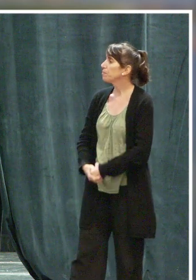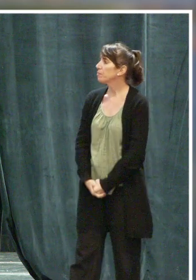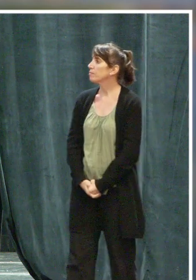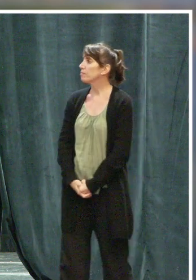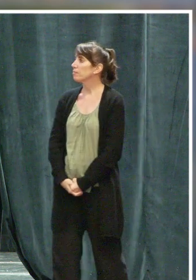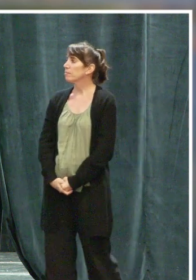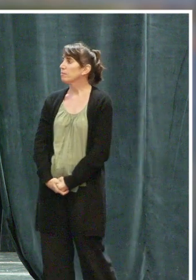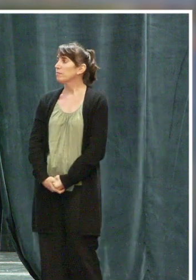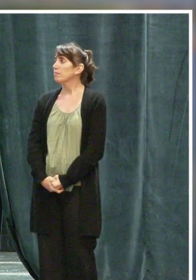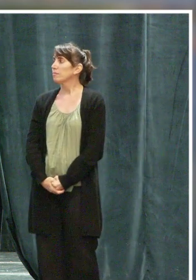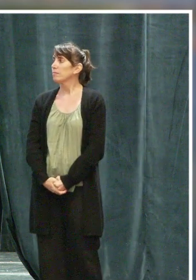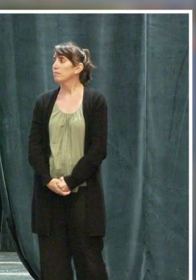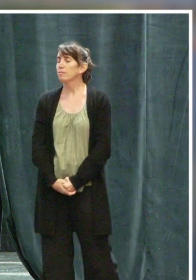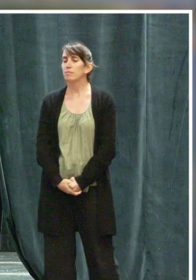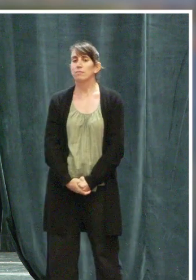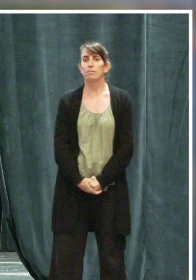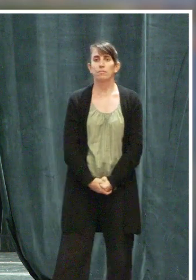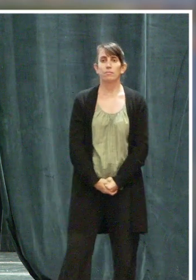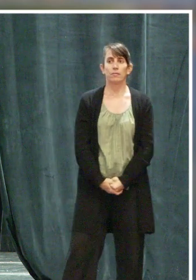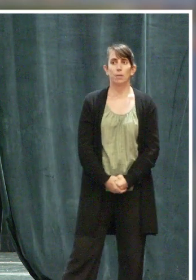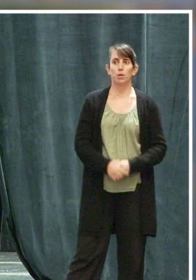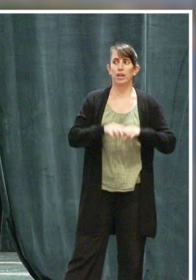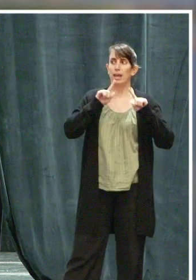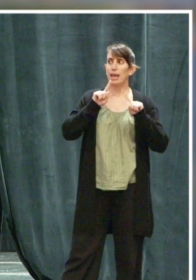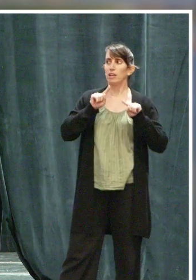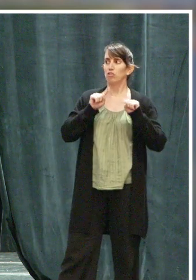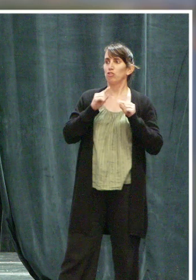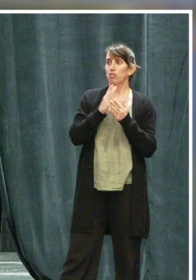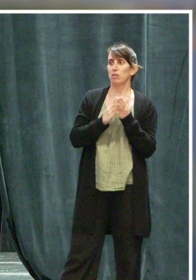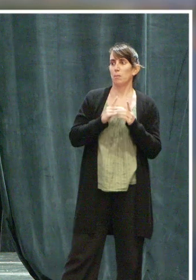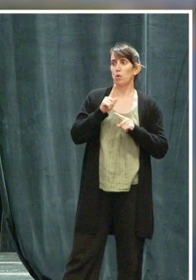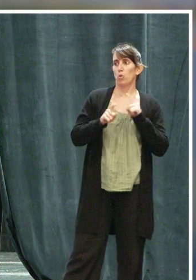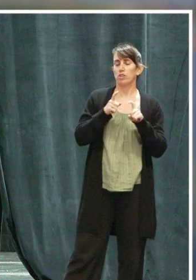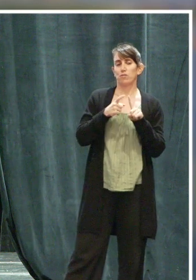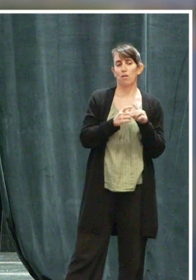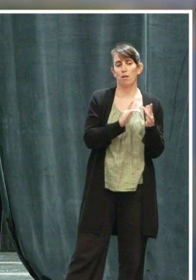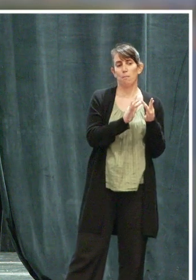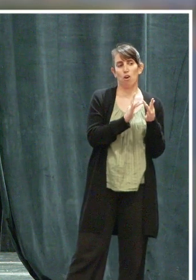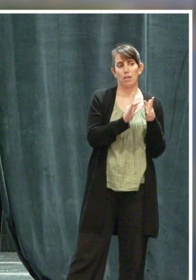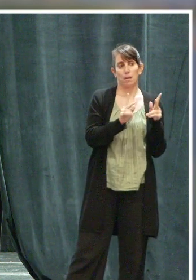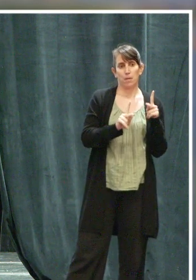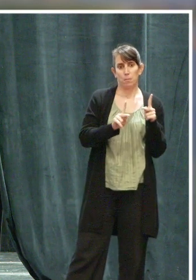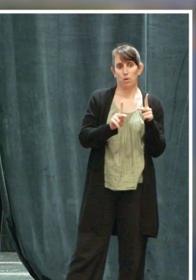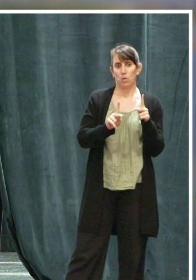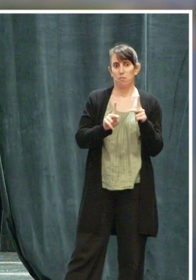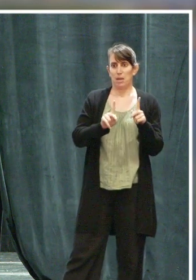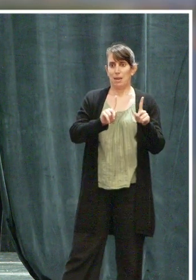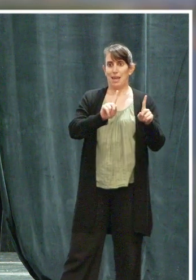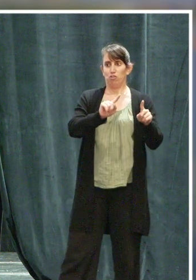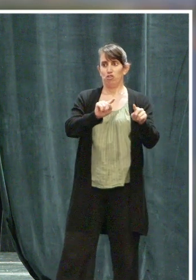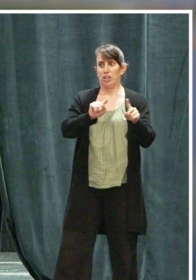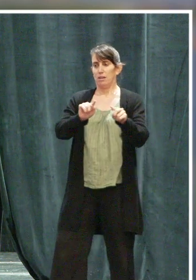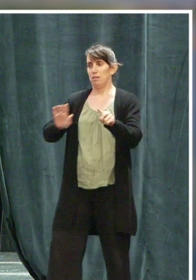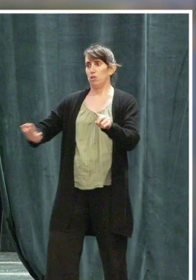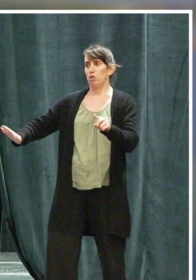Okay, I'm going to stay with our online friends for a little bit because we've been sort of front-loading our questions here. I want to